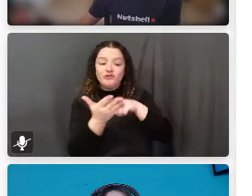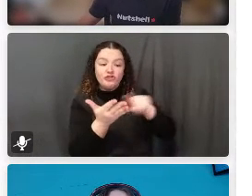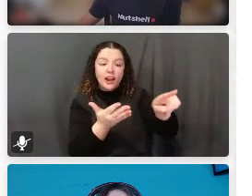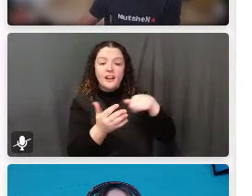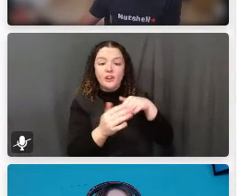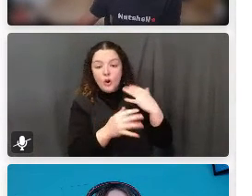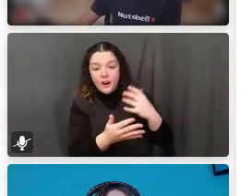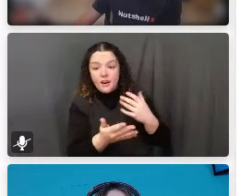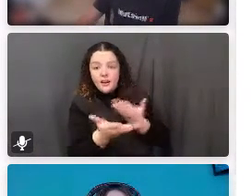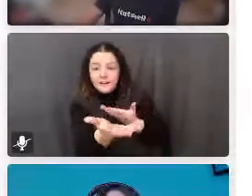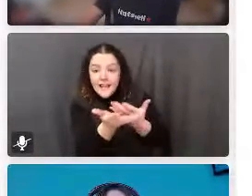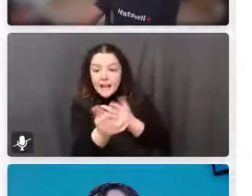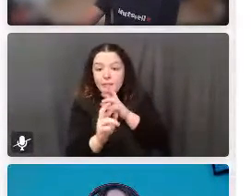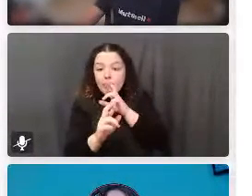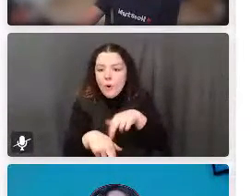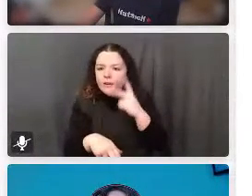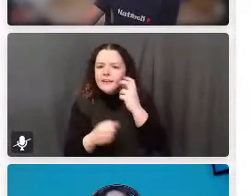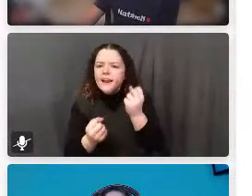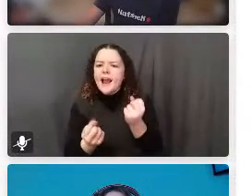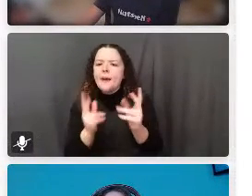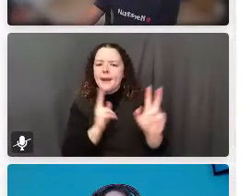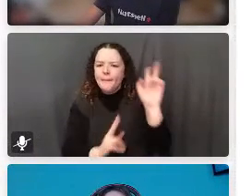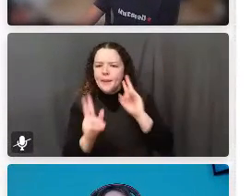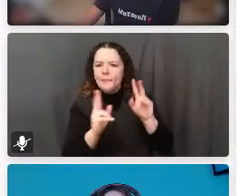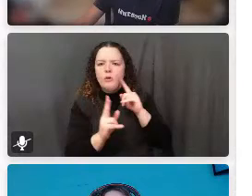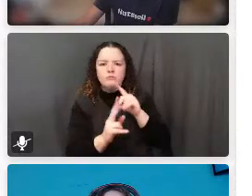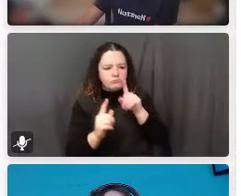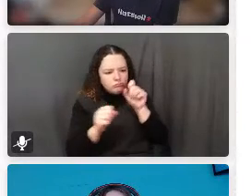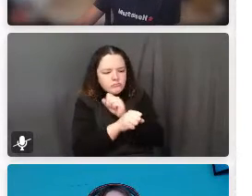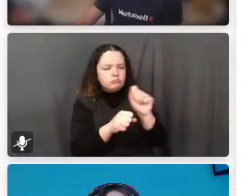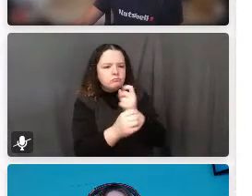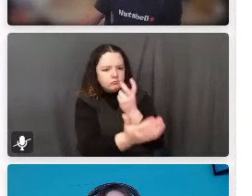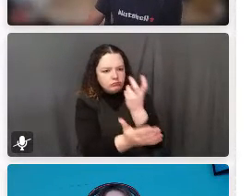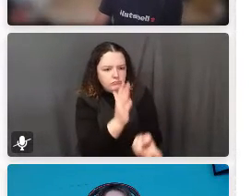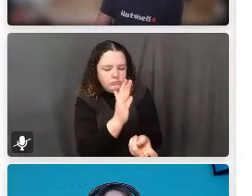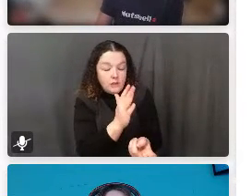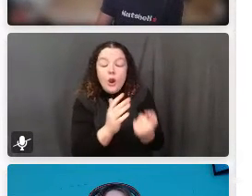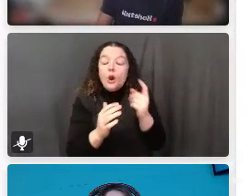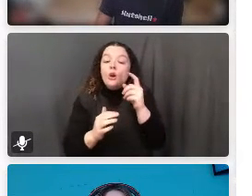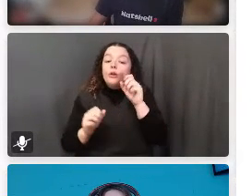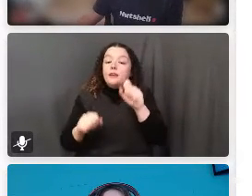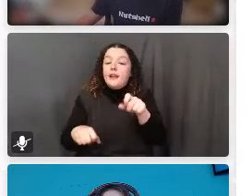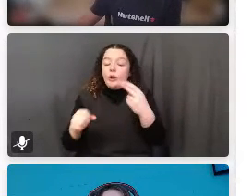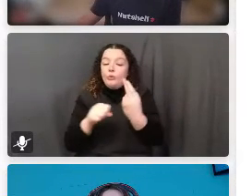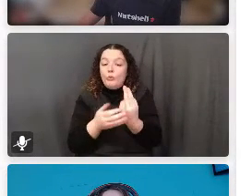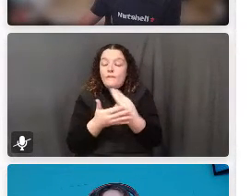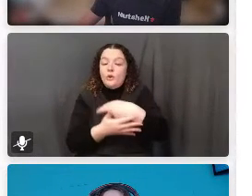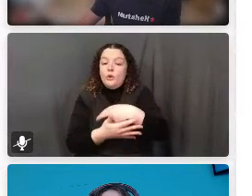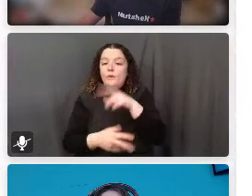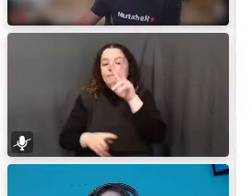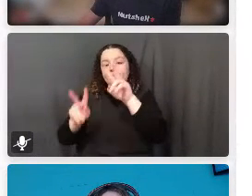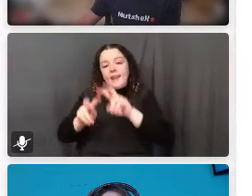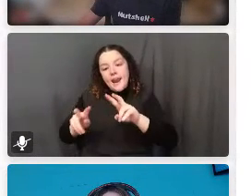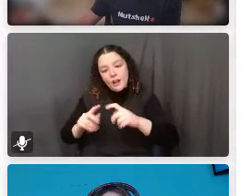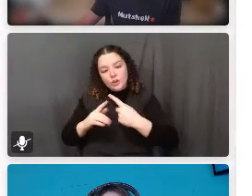subscribers directly engage with your emails. Or you can also review an analytics tool like Google Analytics 4 for